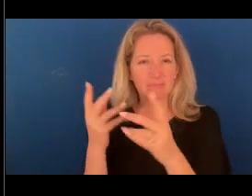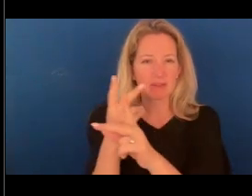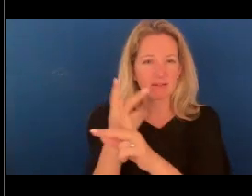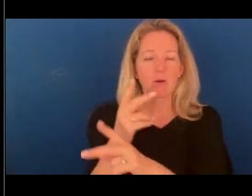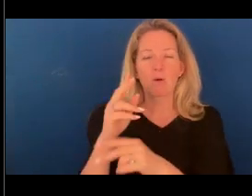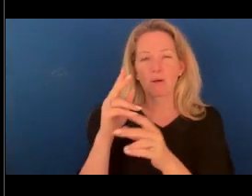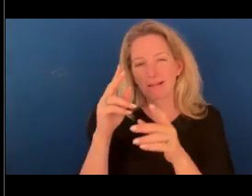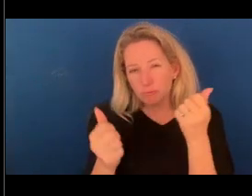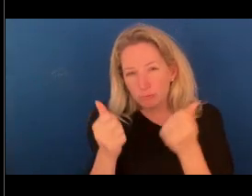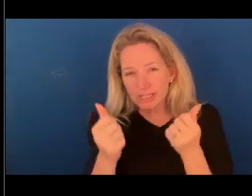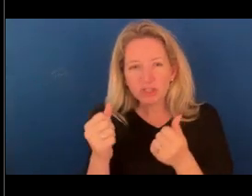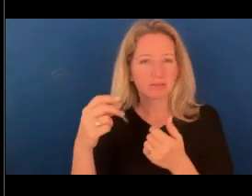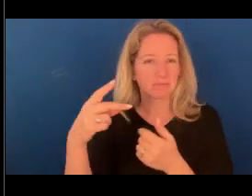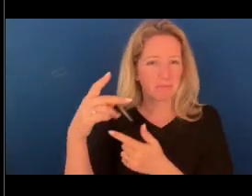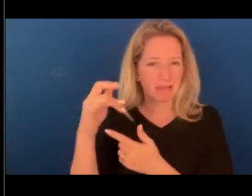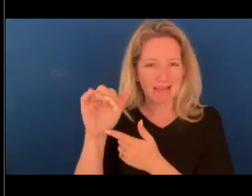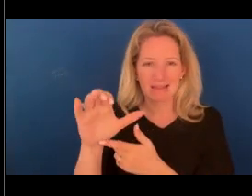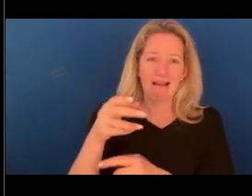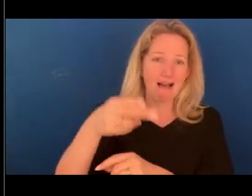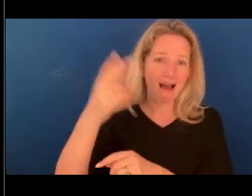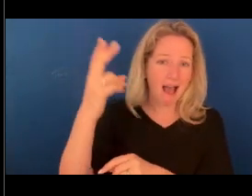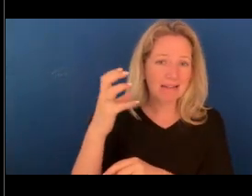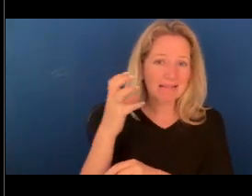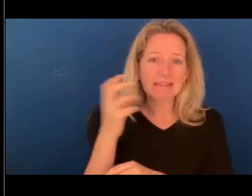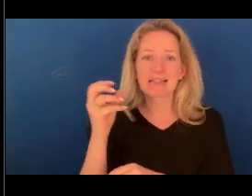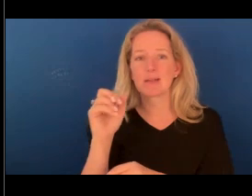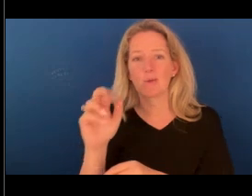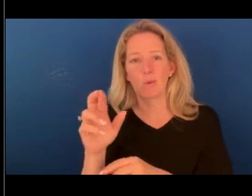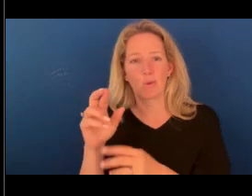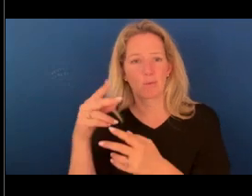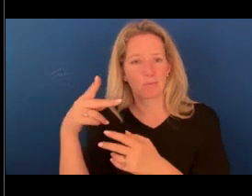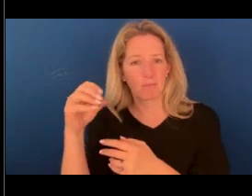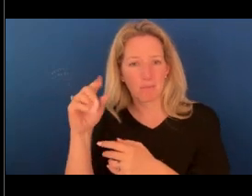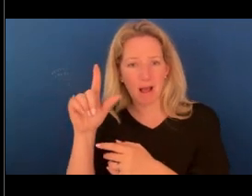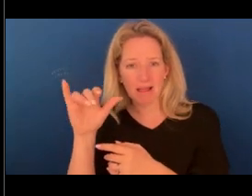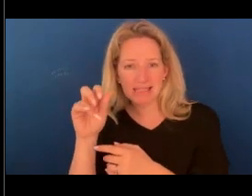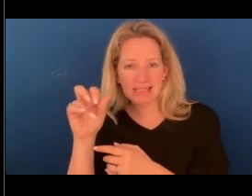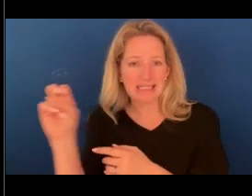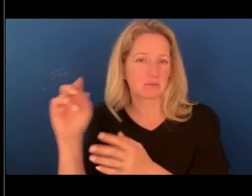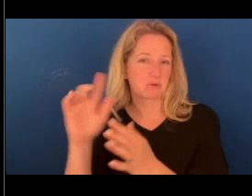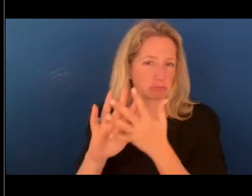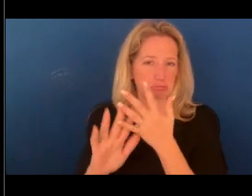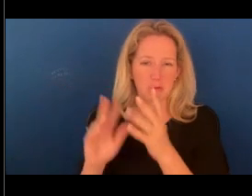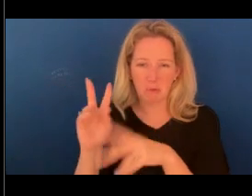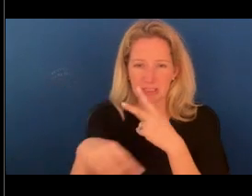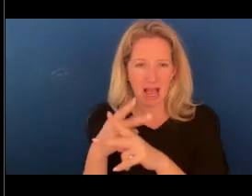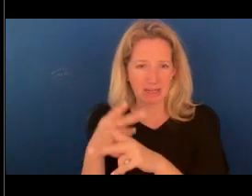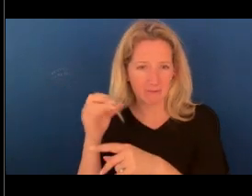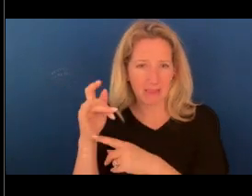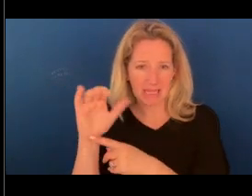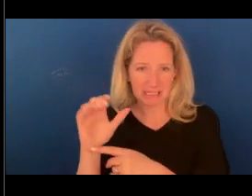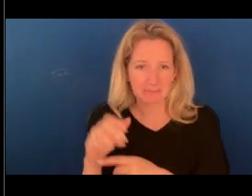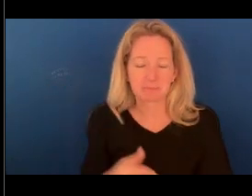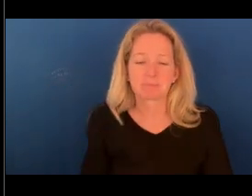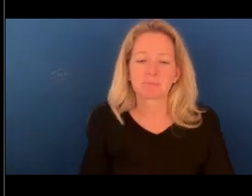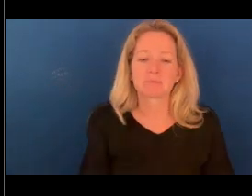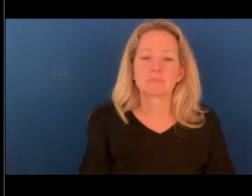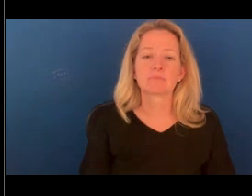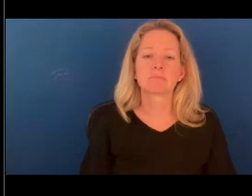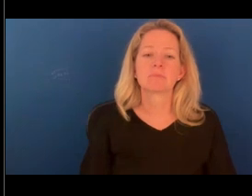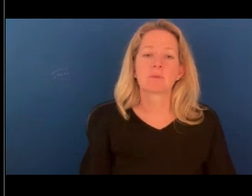density polyethylene or whatever it may be. Next slide. So one of the biggest